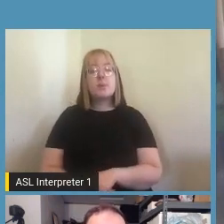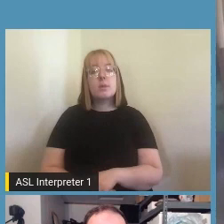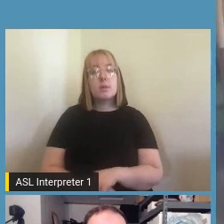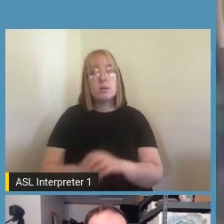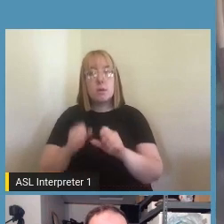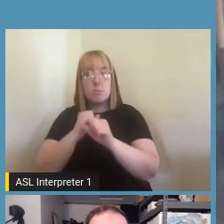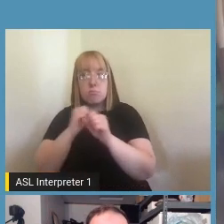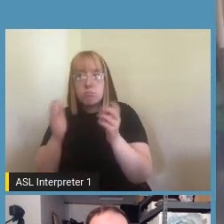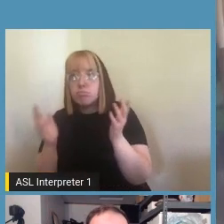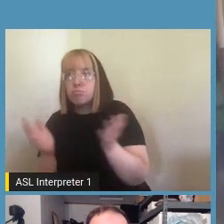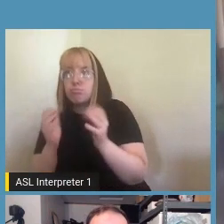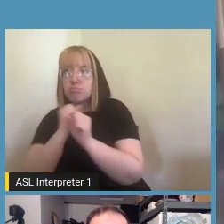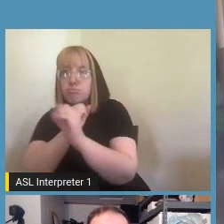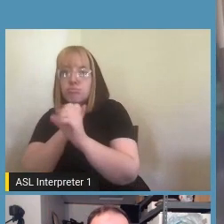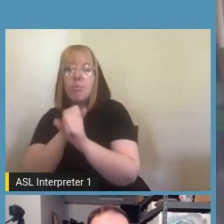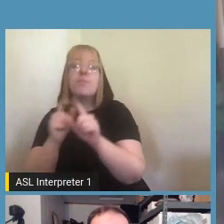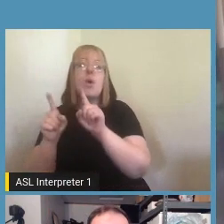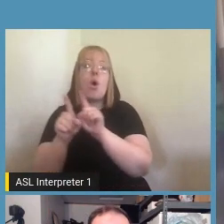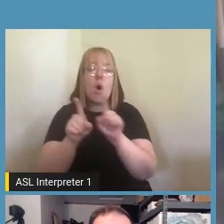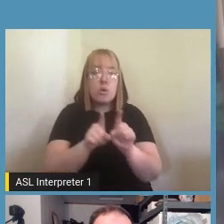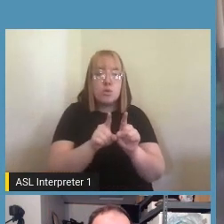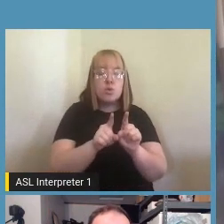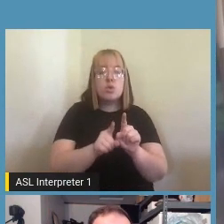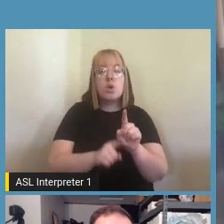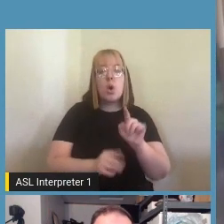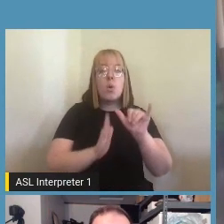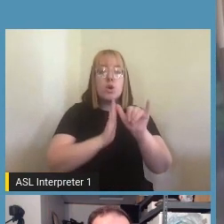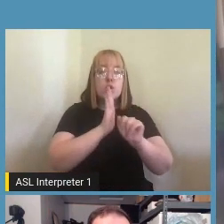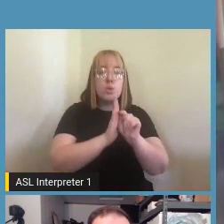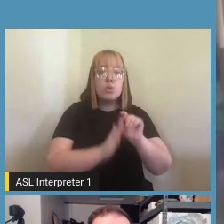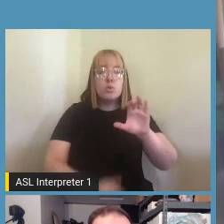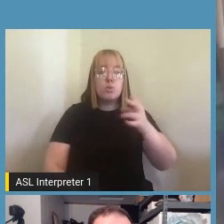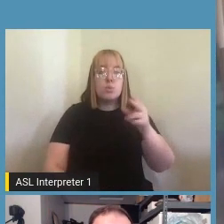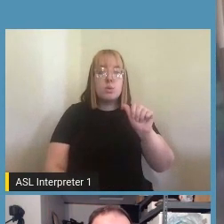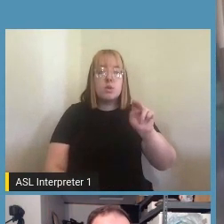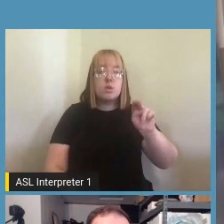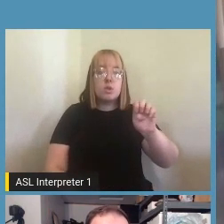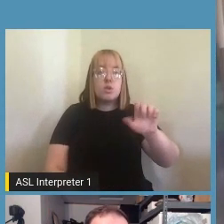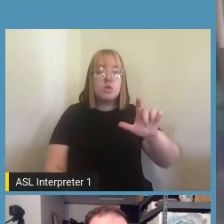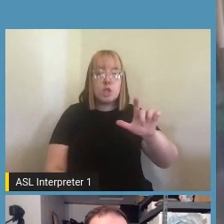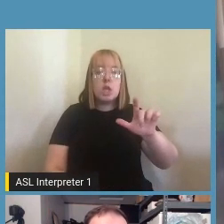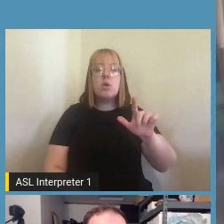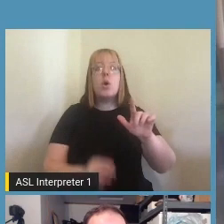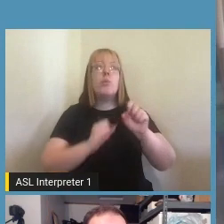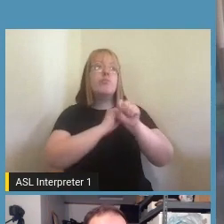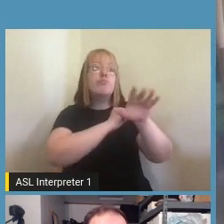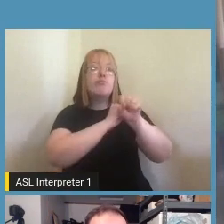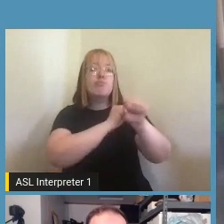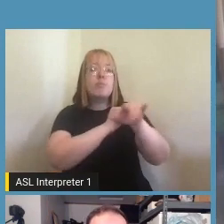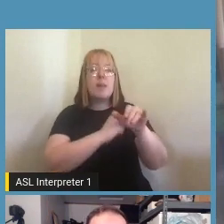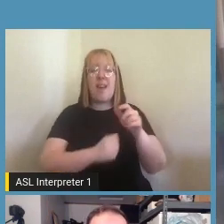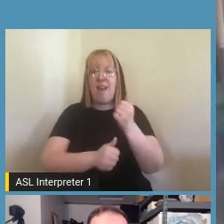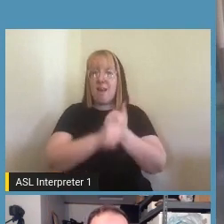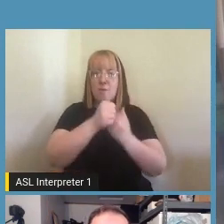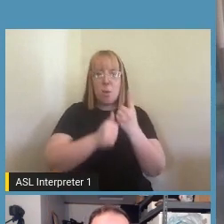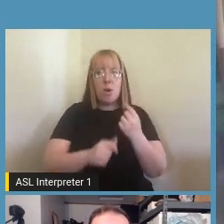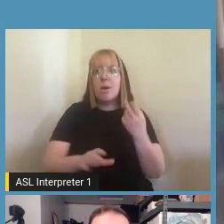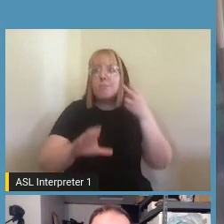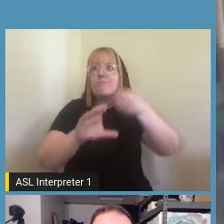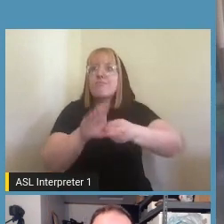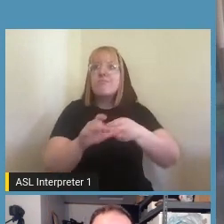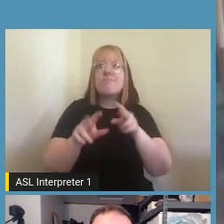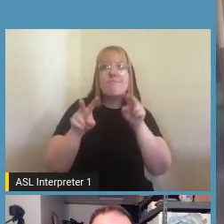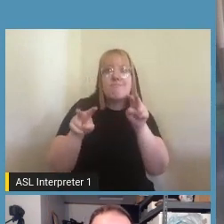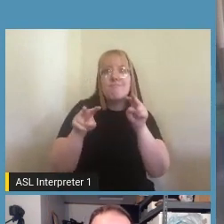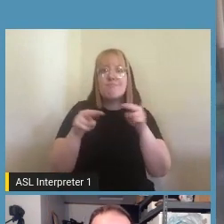across our YouTube channel so that during the pandemic, everybody could enjoy music at the museum.